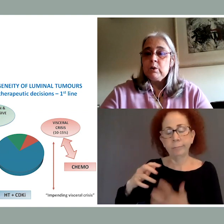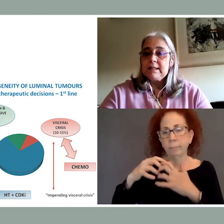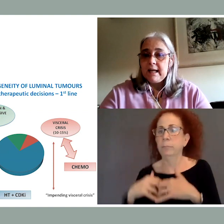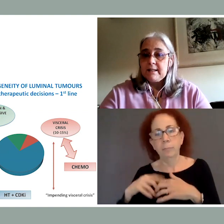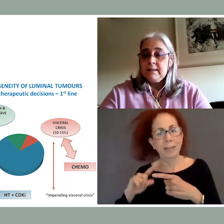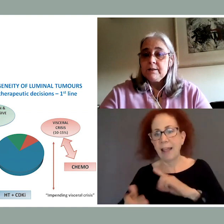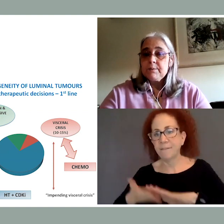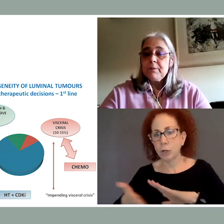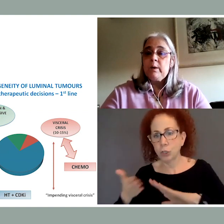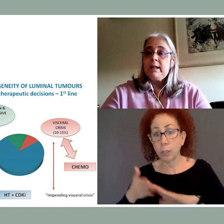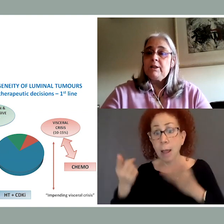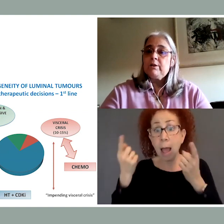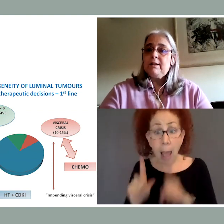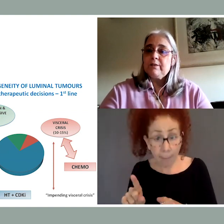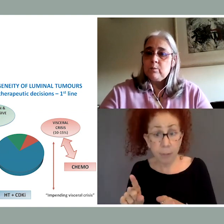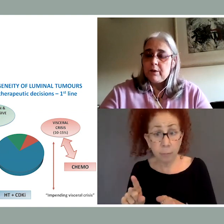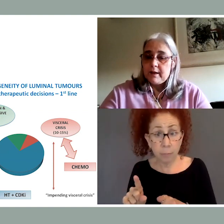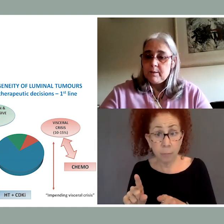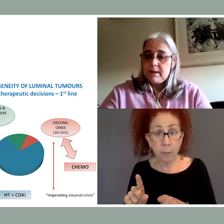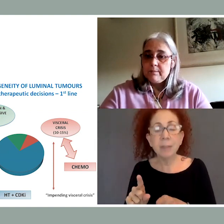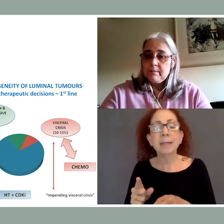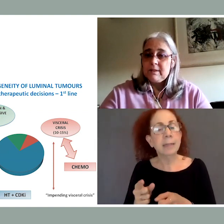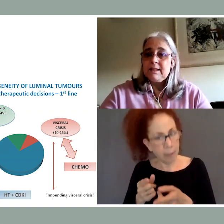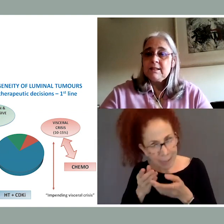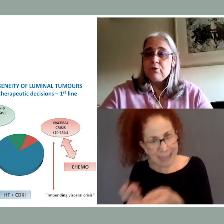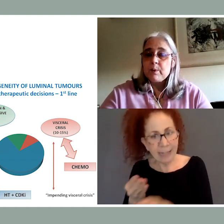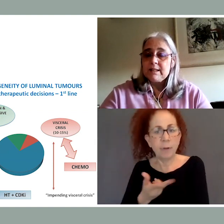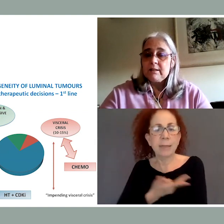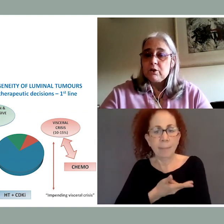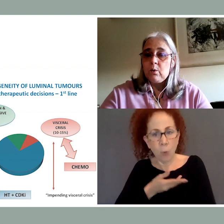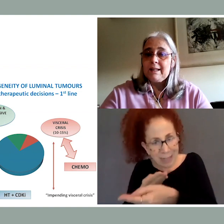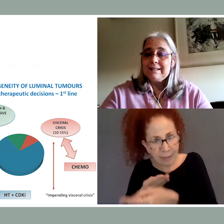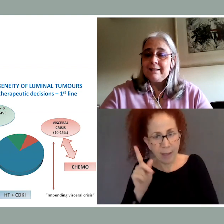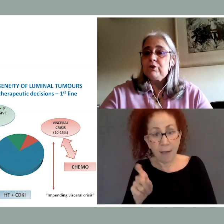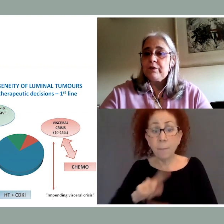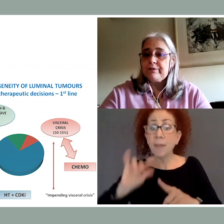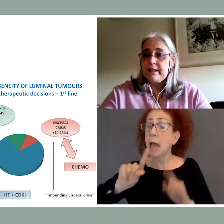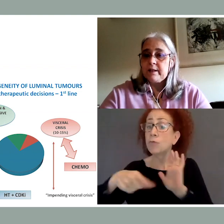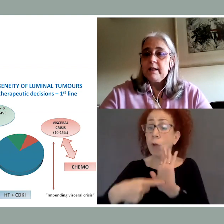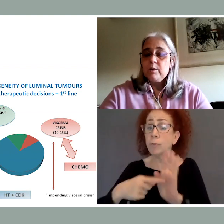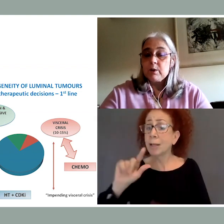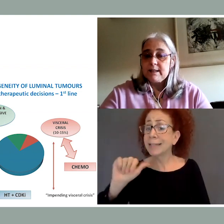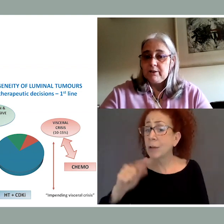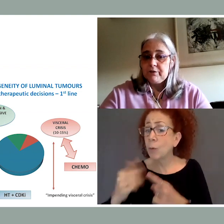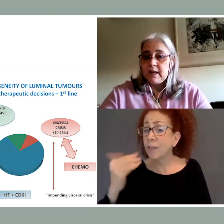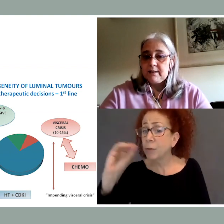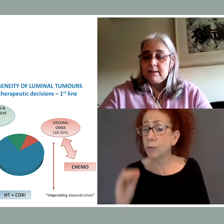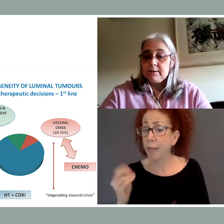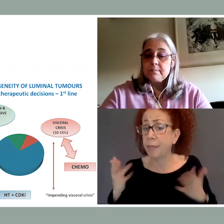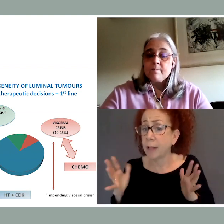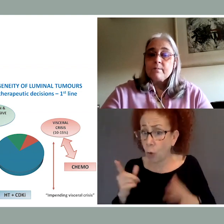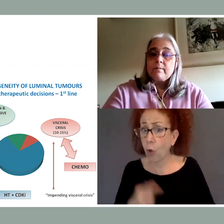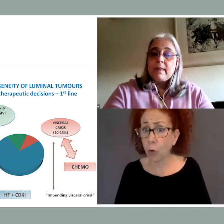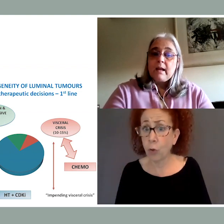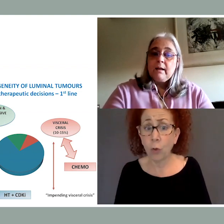In those cases, we need to give chemotherapy, but this represents only 10 to 15% of